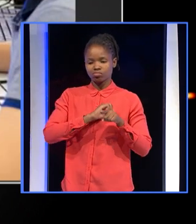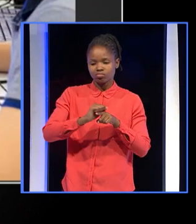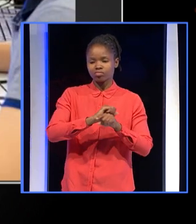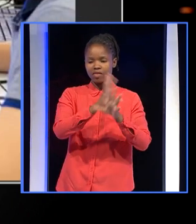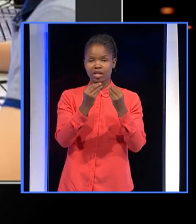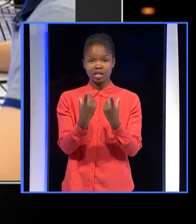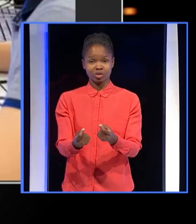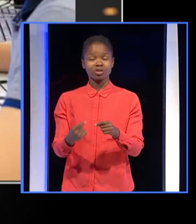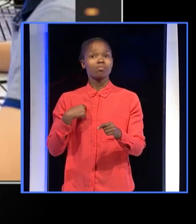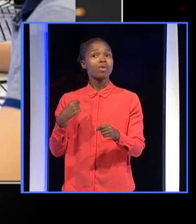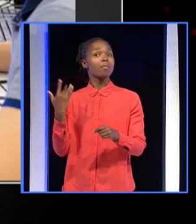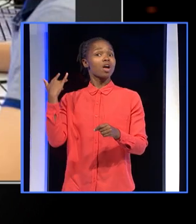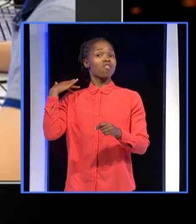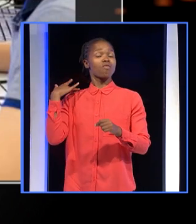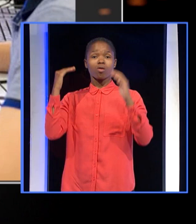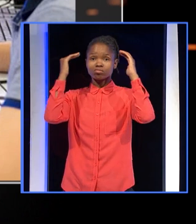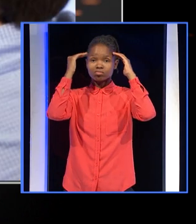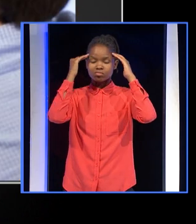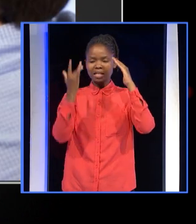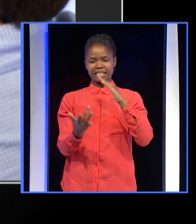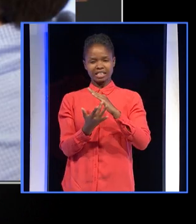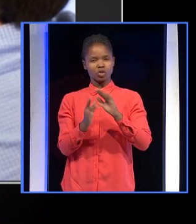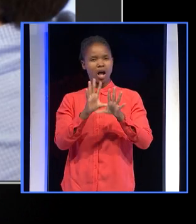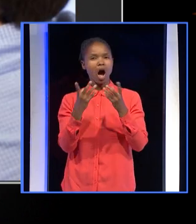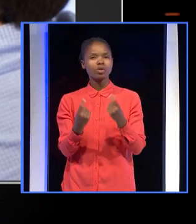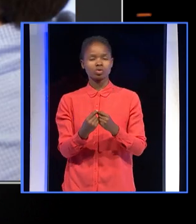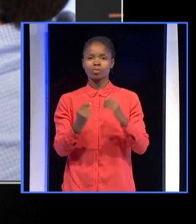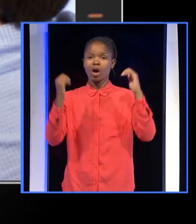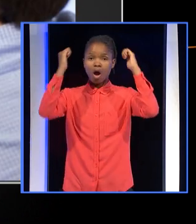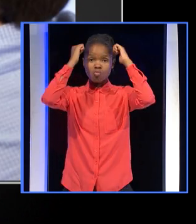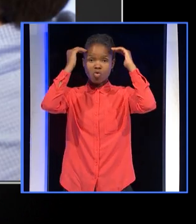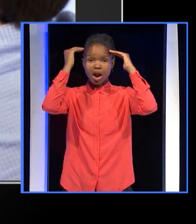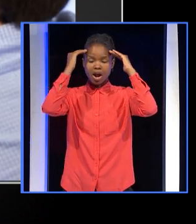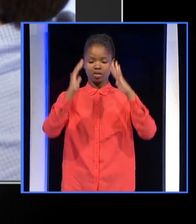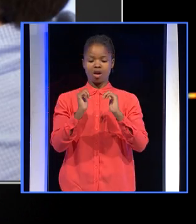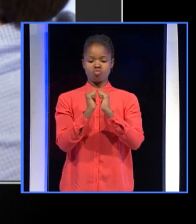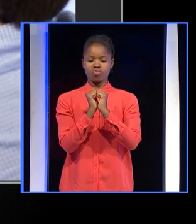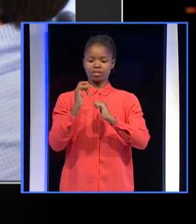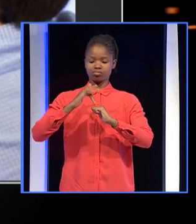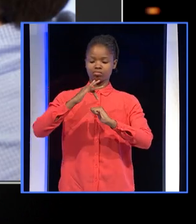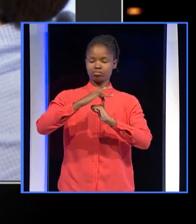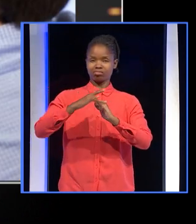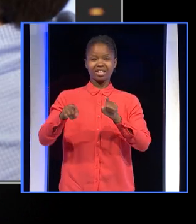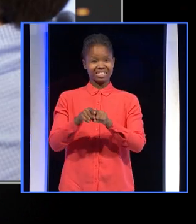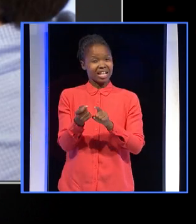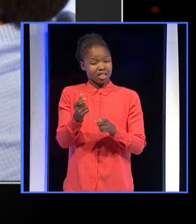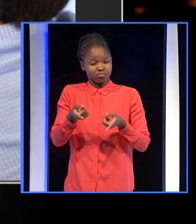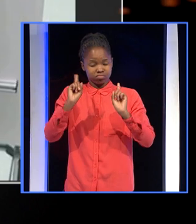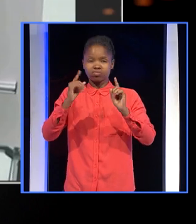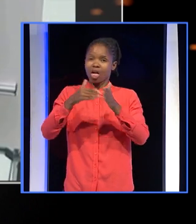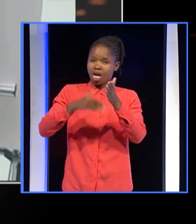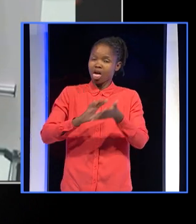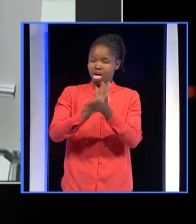brain-computer technologies have used invasive sensors implanted in the brain where they can be more dangerous and often stop